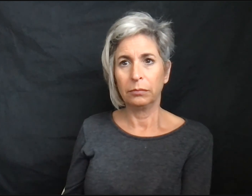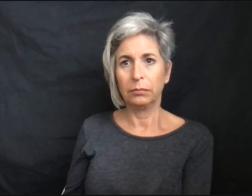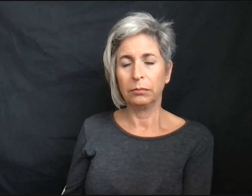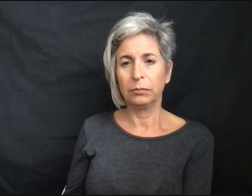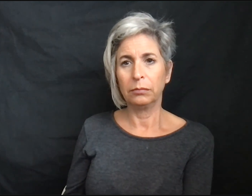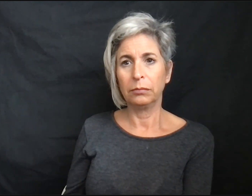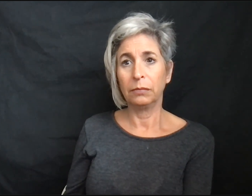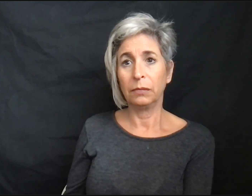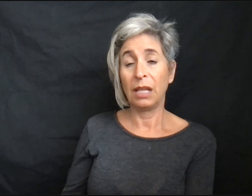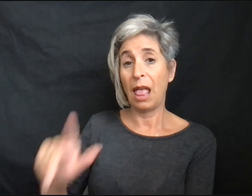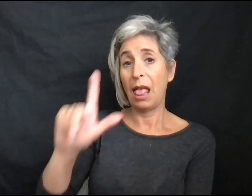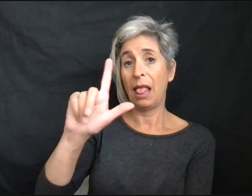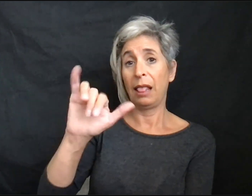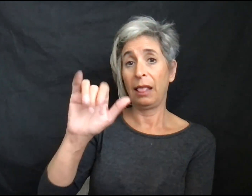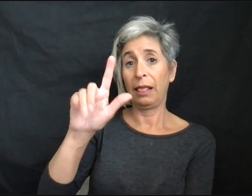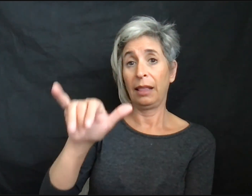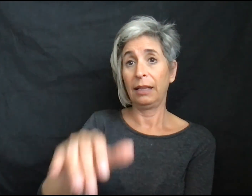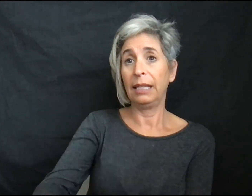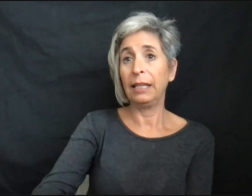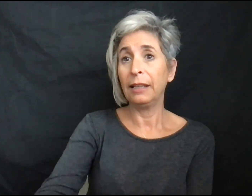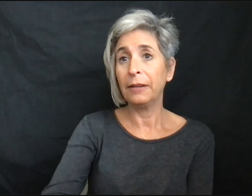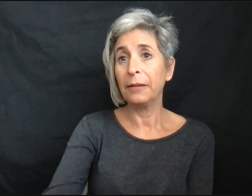Lily, are you there?